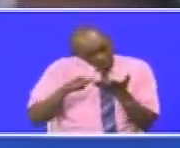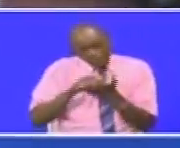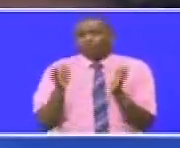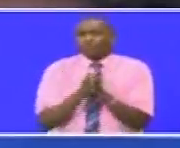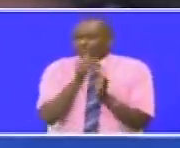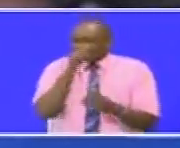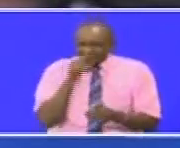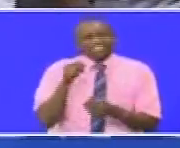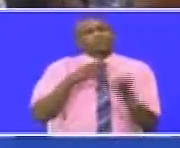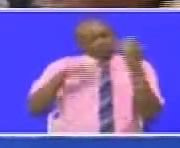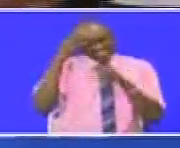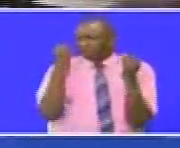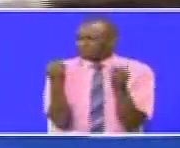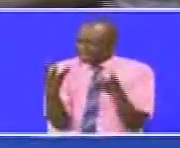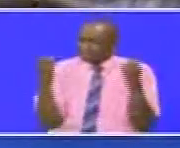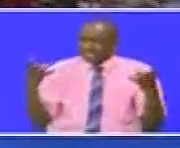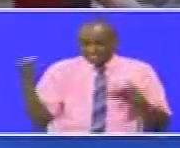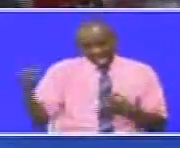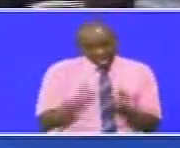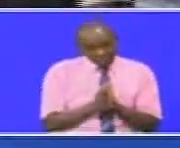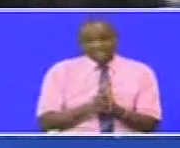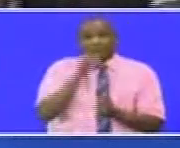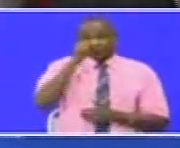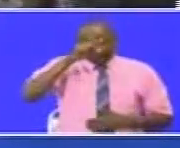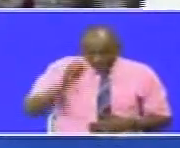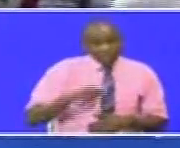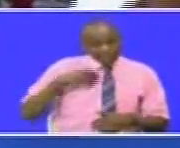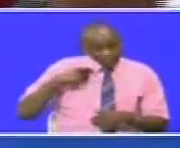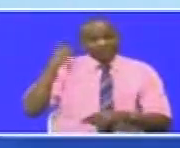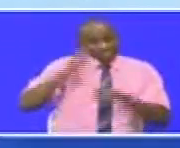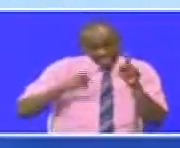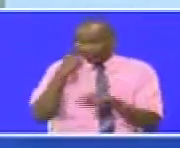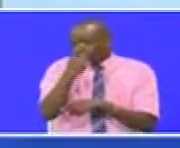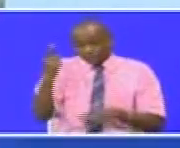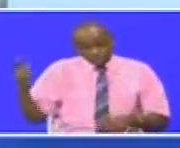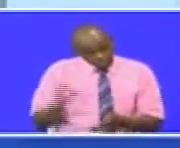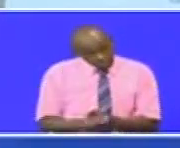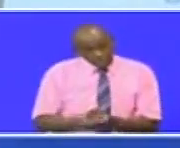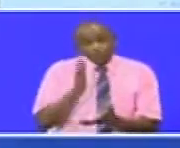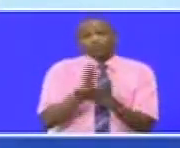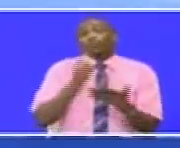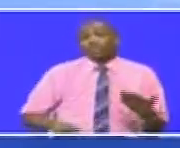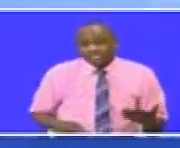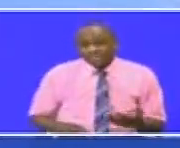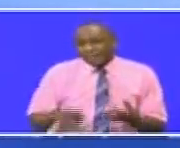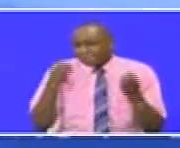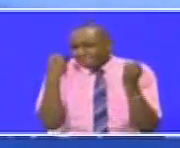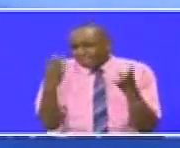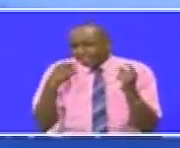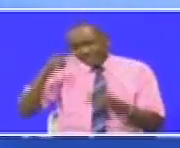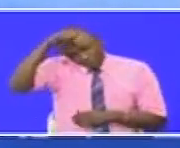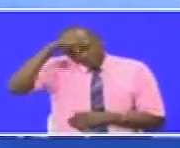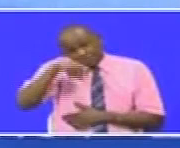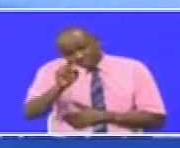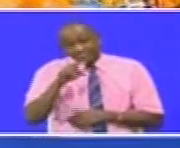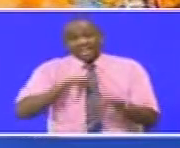and private universities churning out an average of 50,000 graduates annually, the reality is worse. Many of those in employment